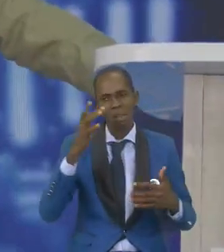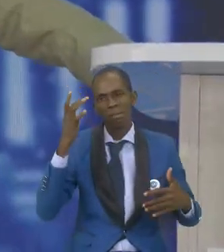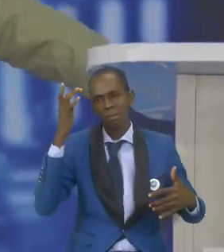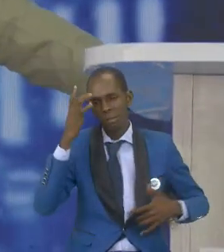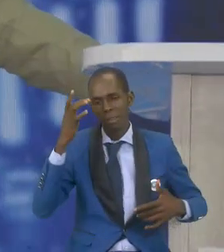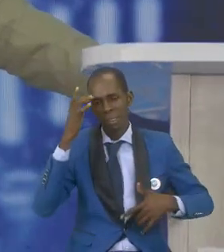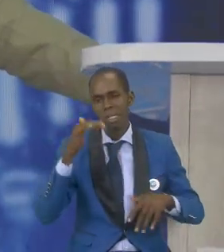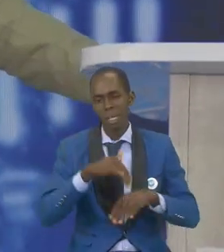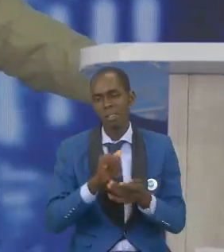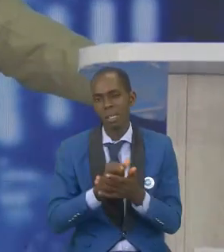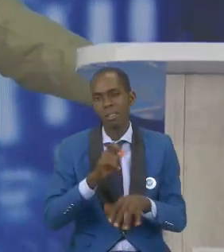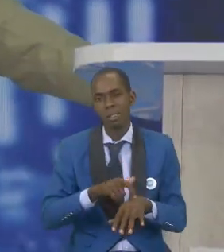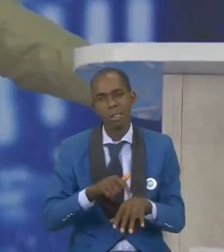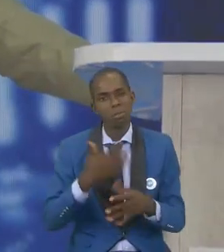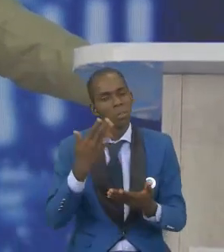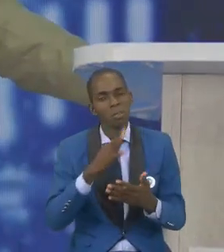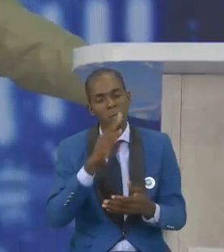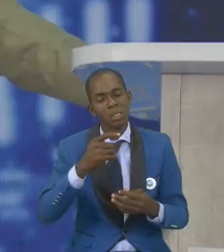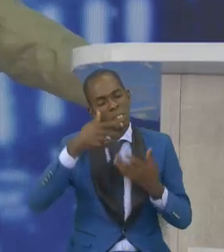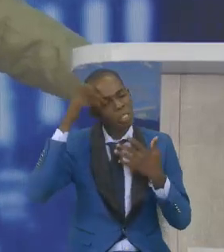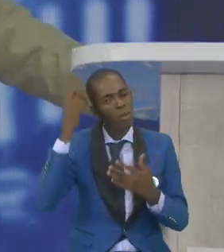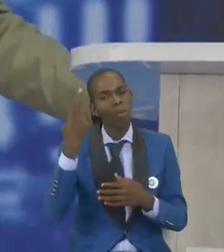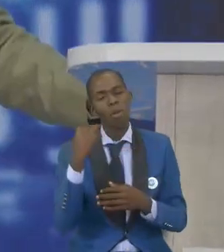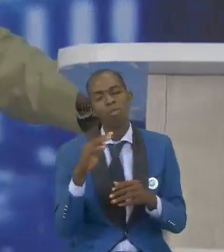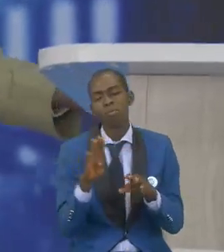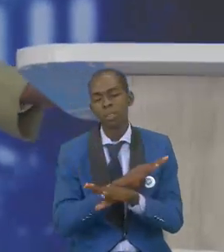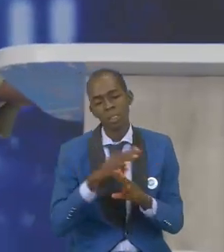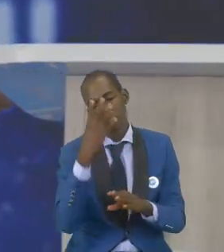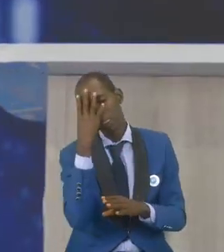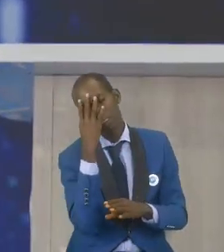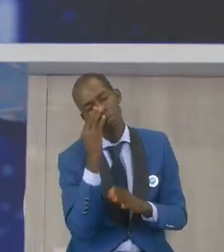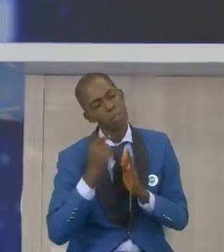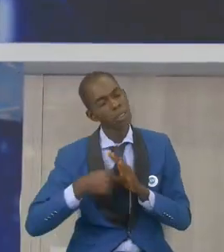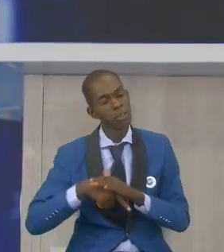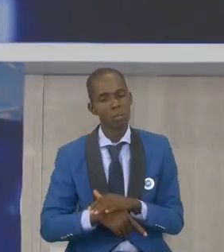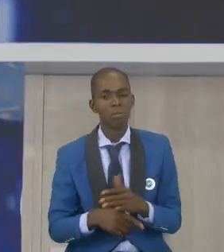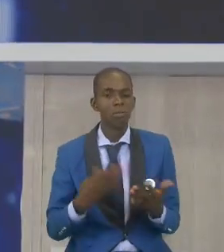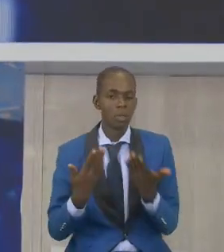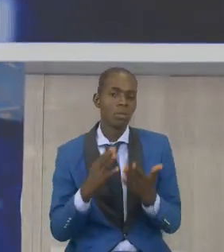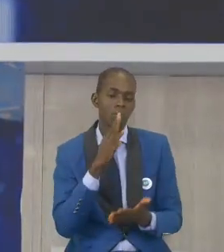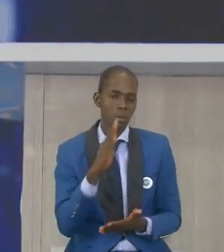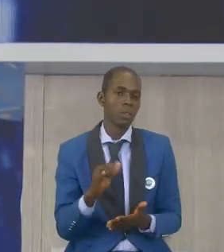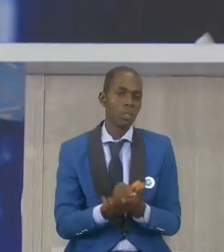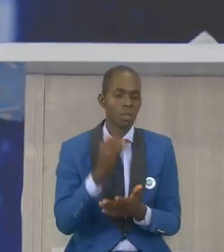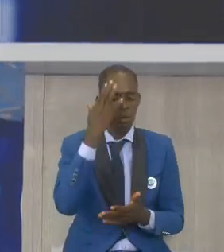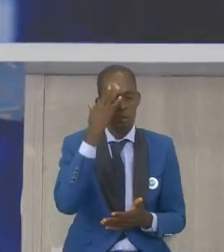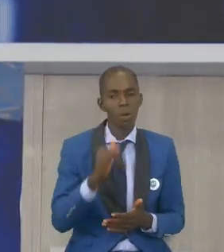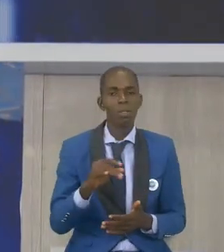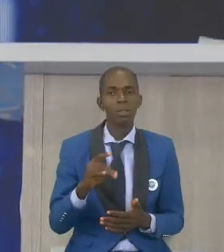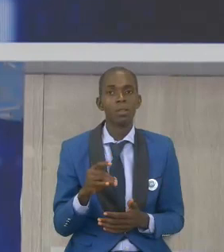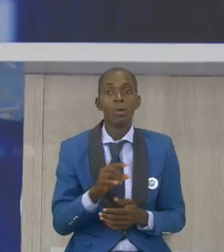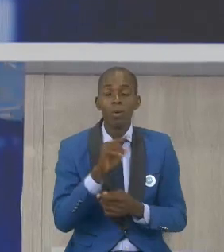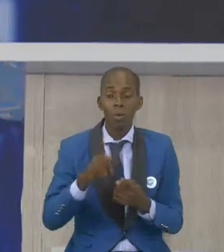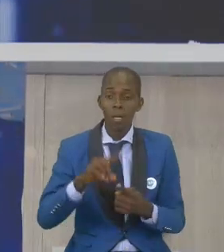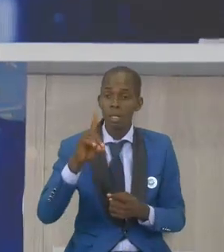were asleep and they didn't wake up. We'll find out. When Daniel came out, then the